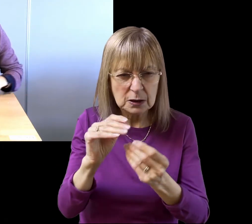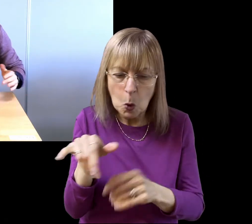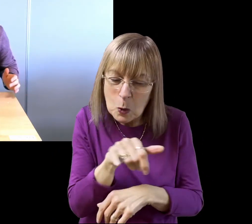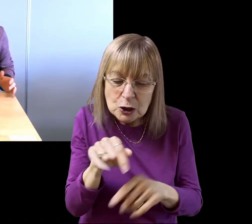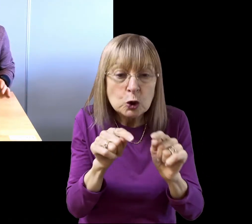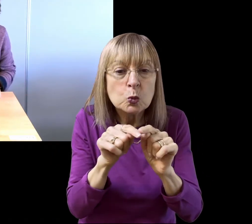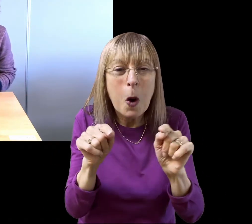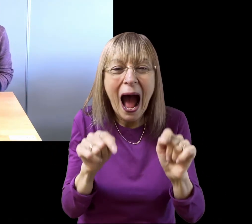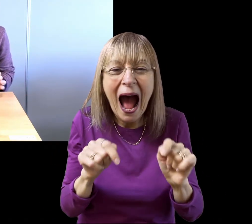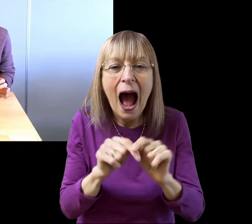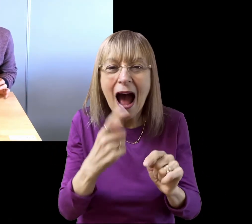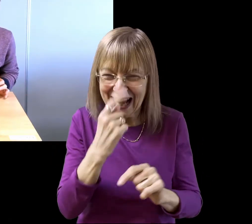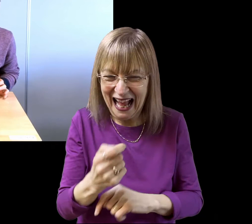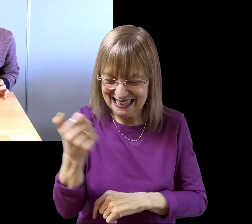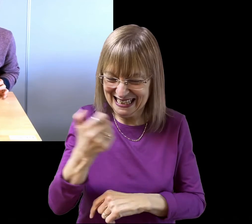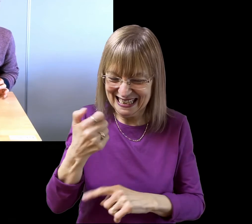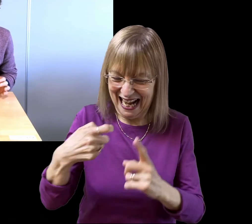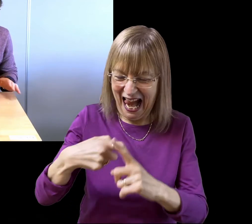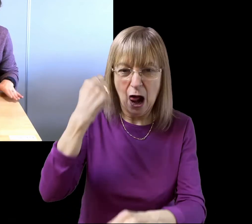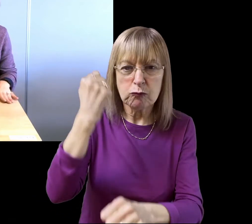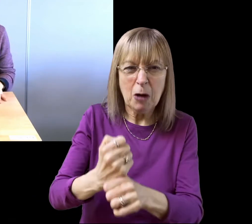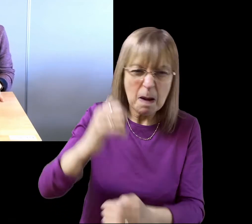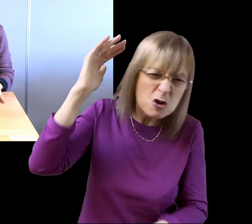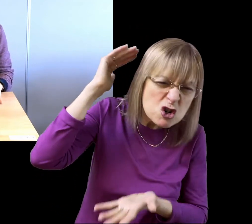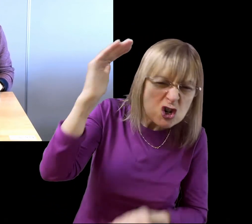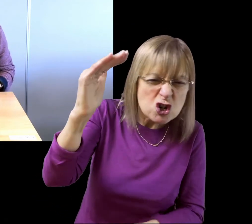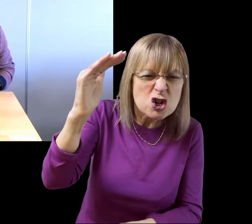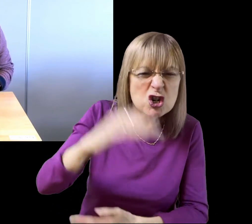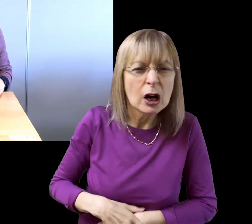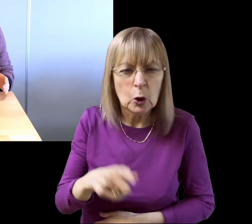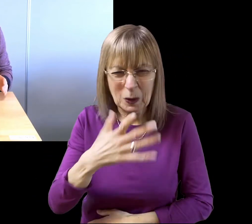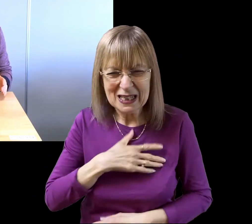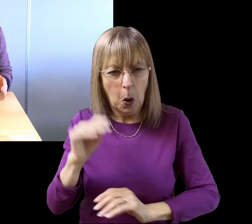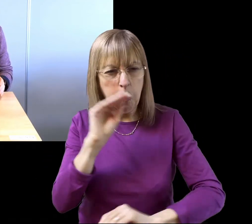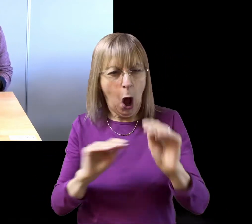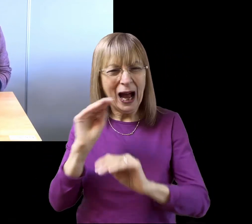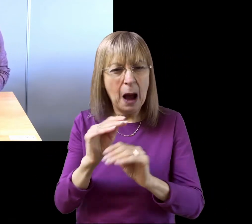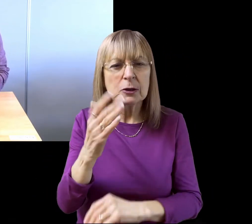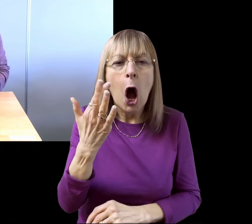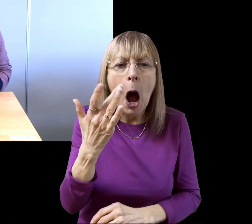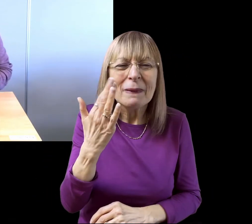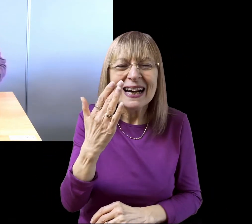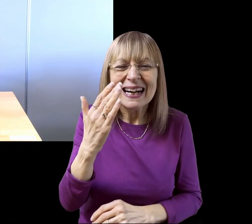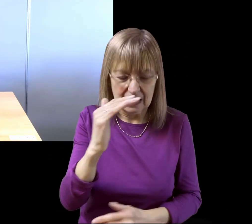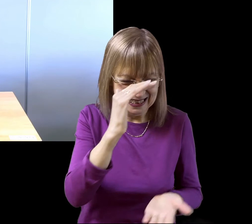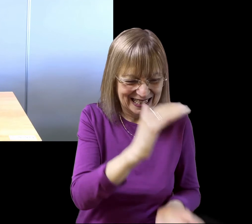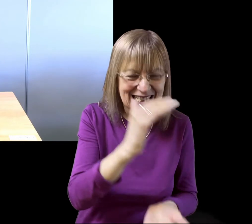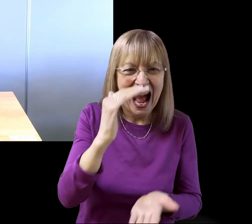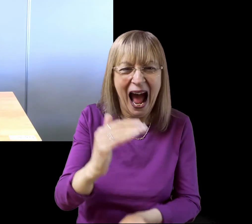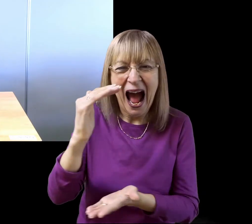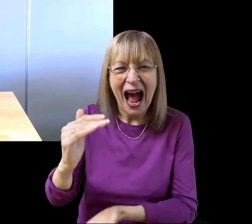square corresponds to a 16 kilogram sack. And then maybe you could work out how many of